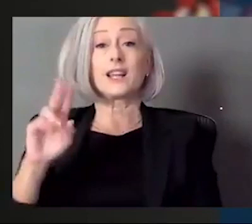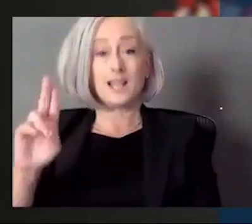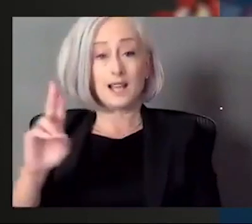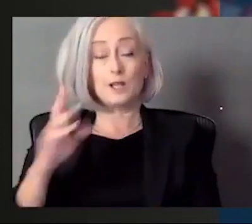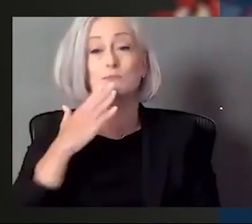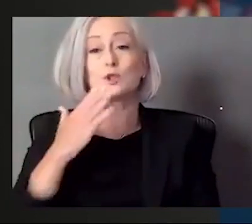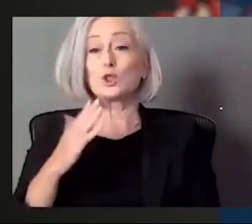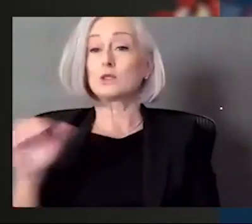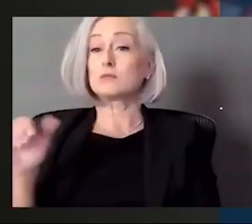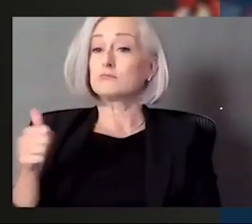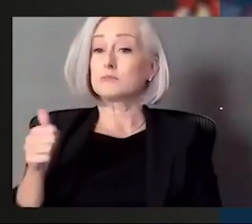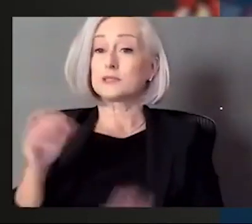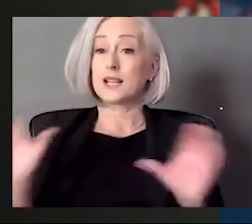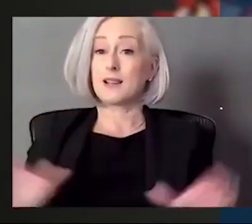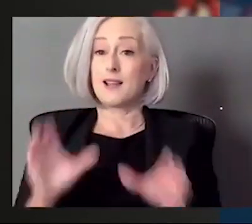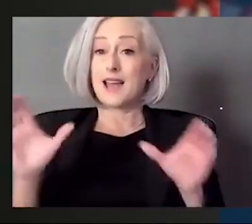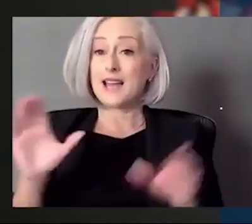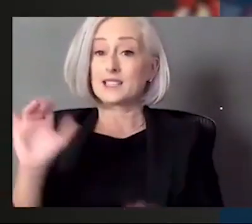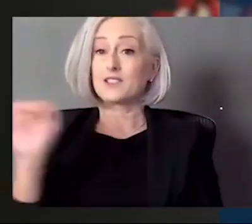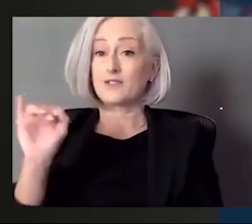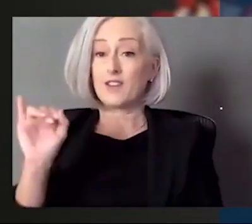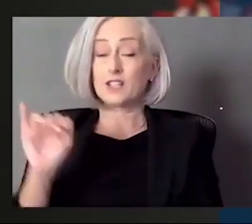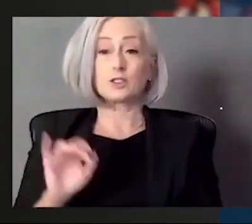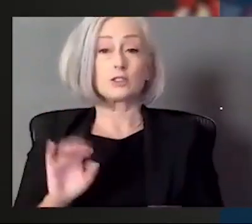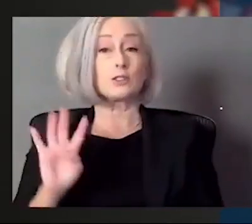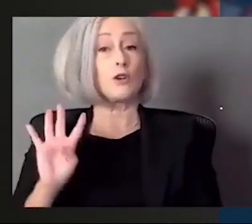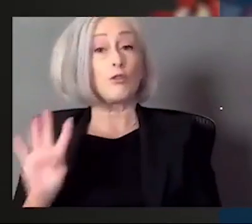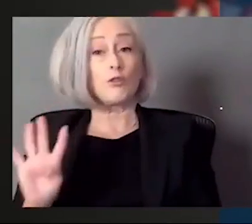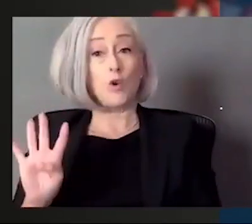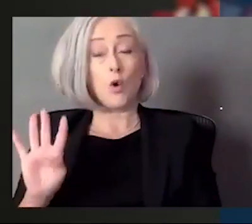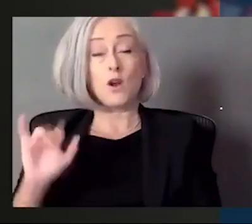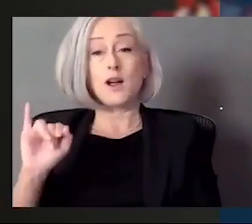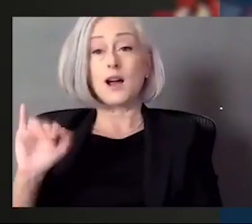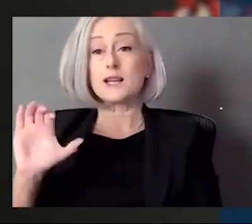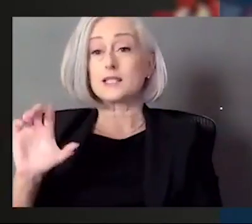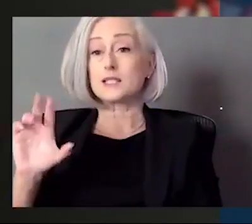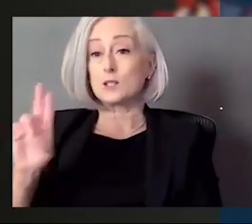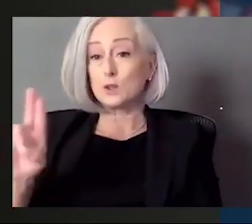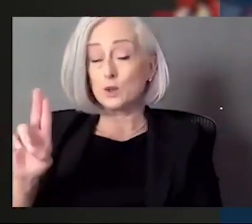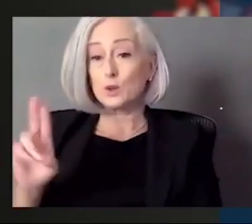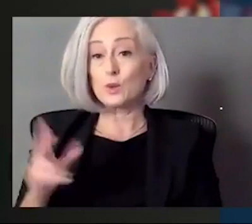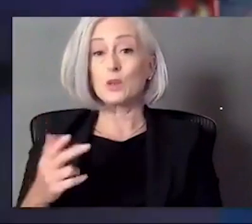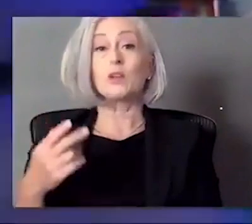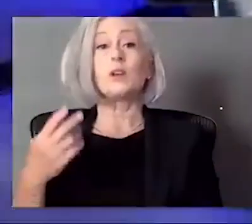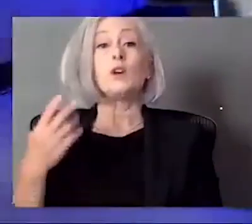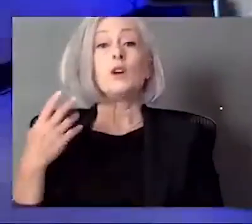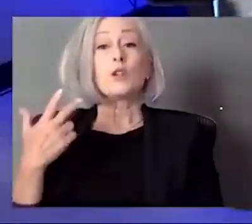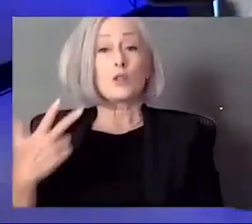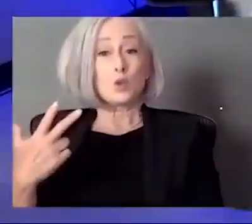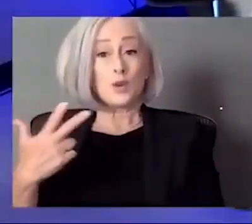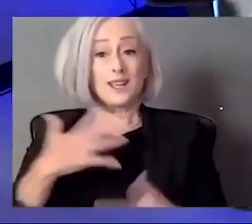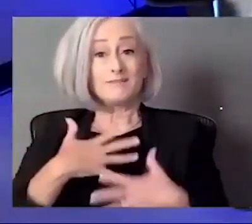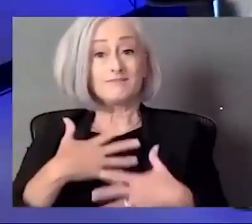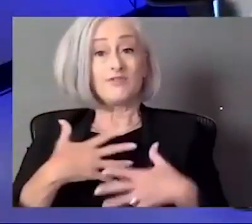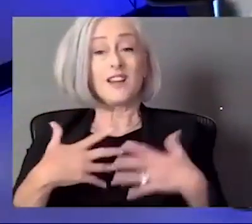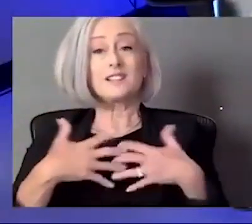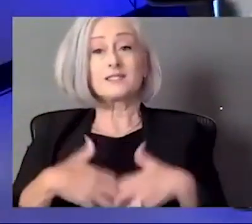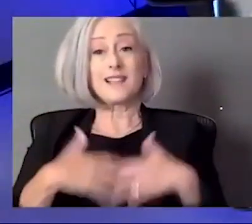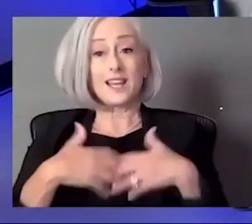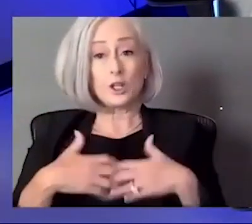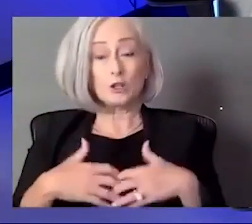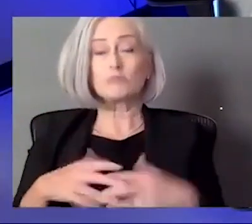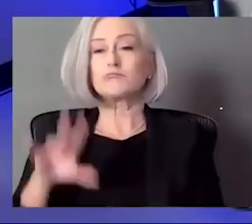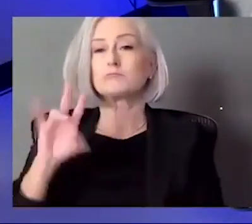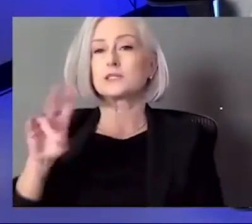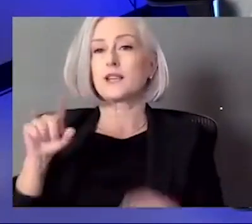with 4 in the ICU and 3 on the ventilator. We still have 7 in that recovery period as well. So those are better numbers overall.